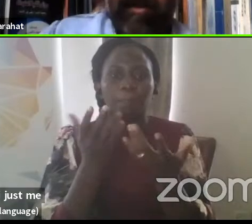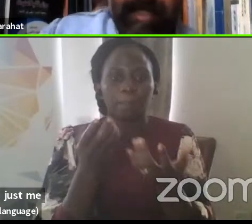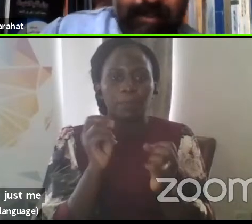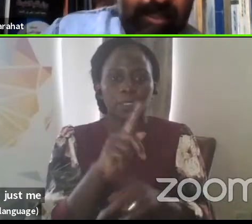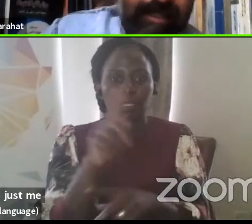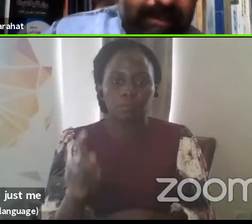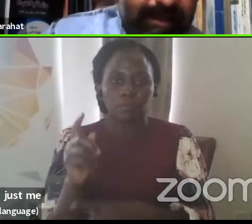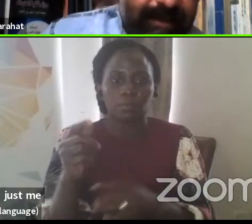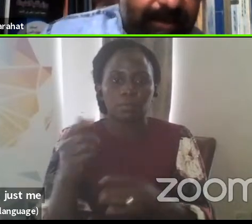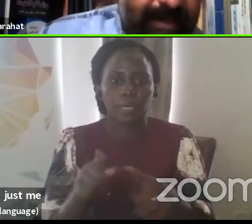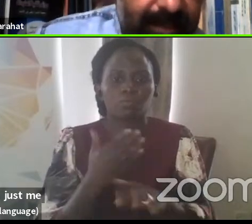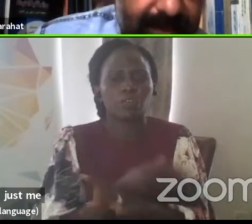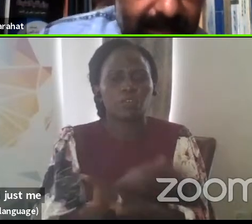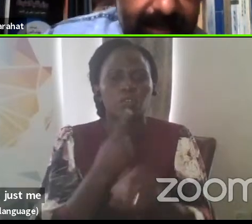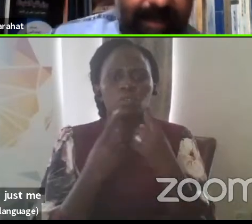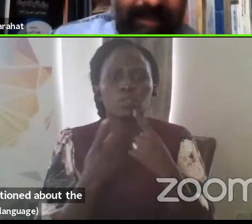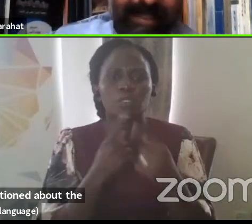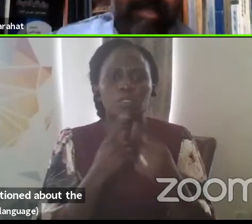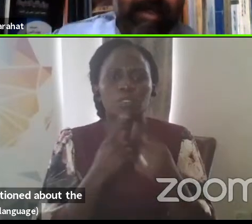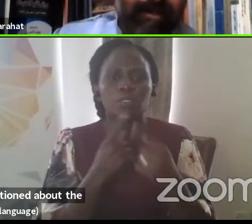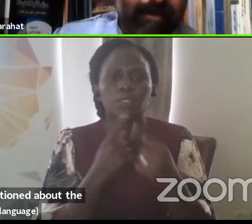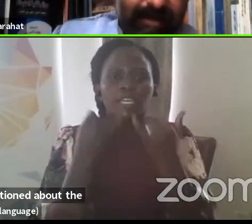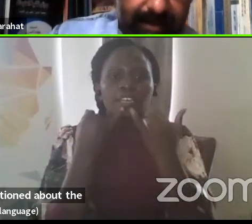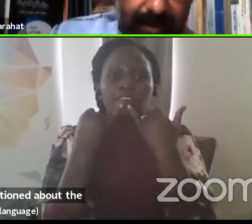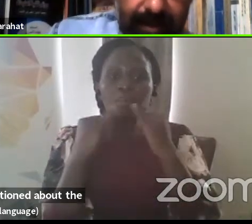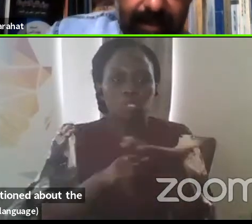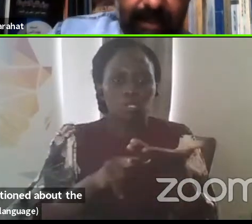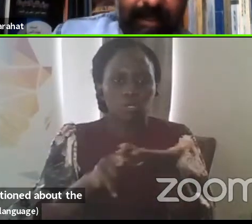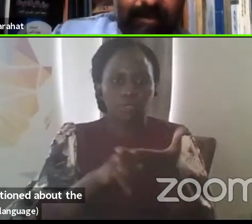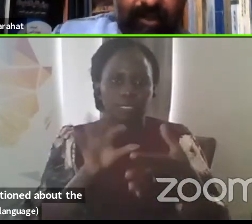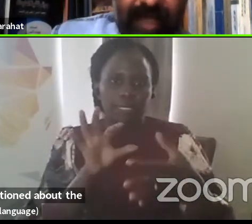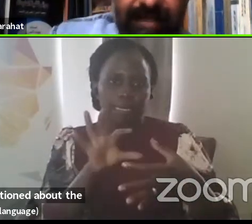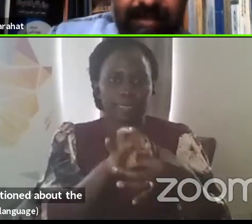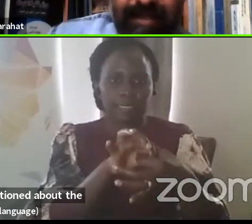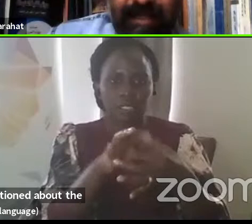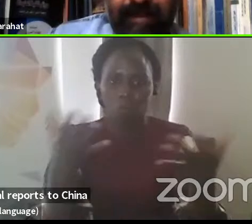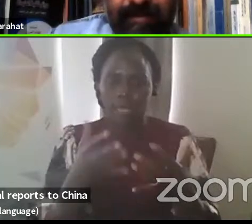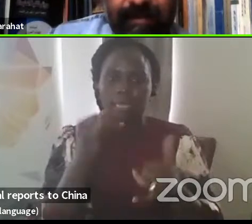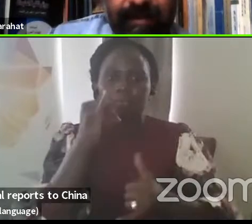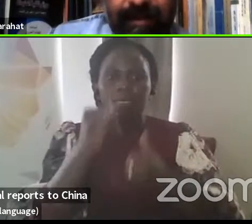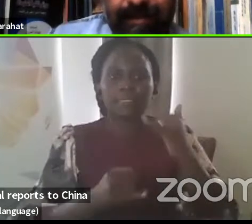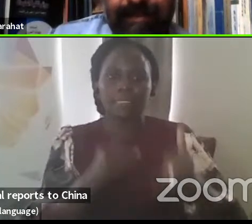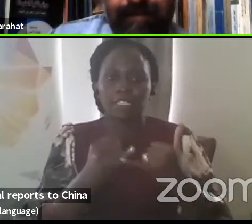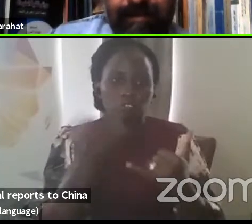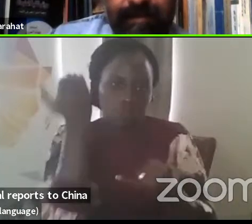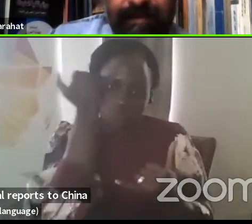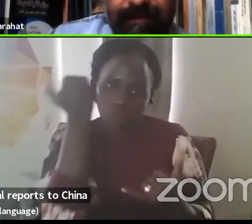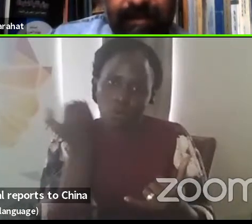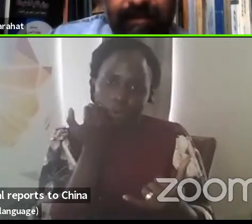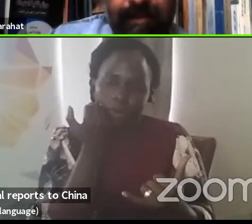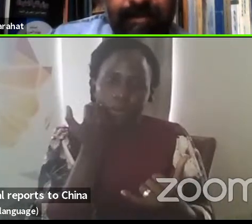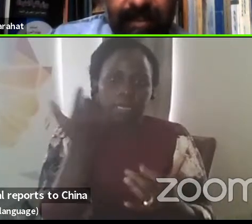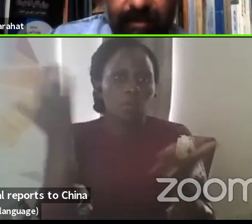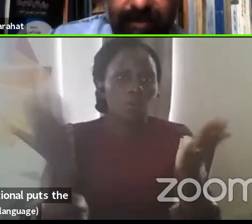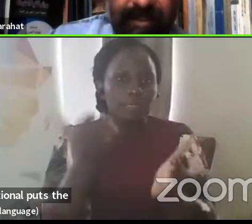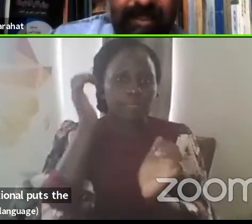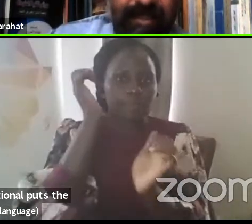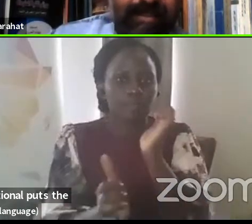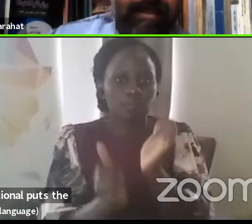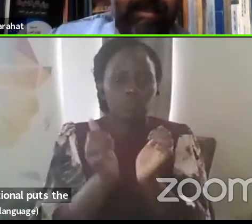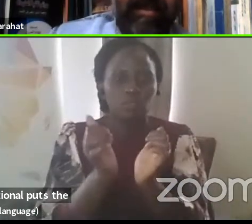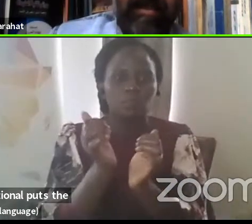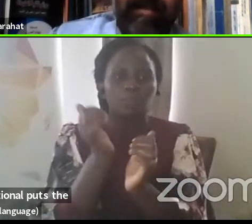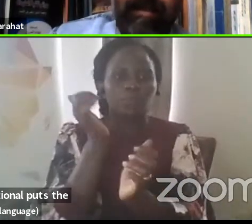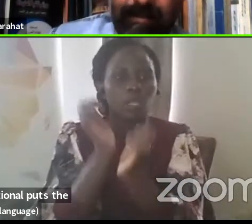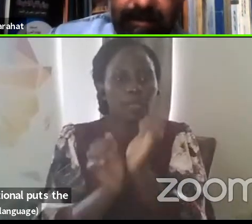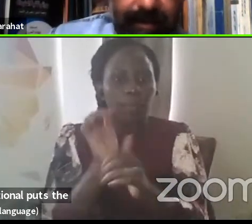mentioned about the situation in using the national courts to challenge the different orders or